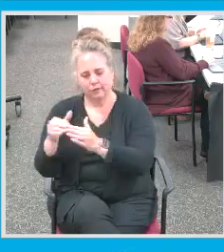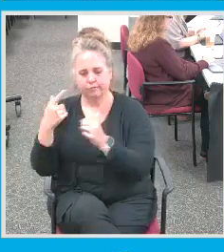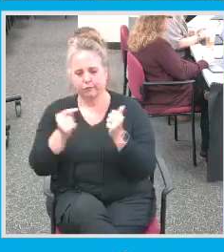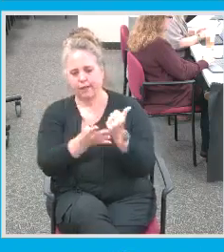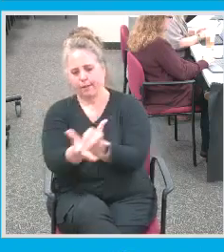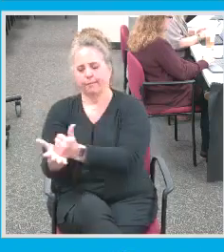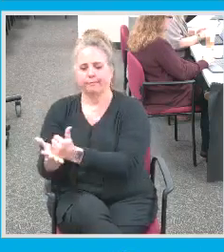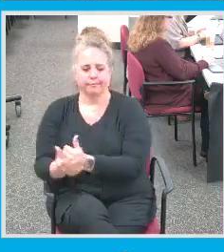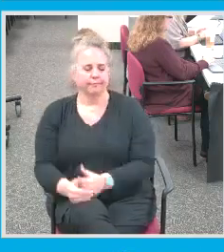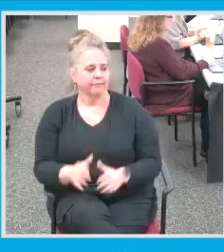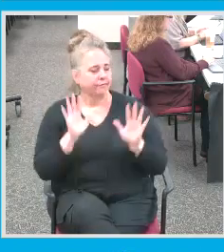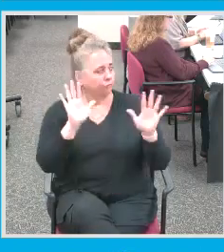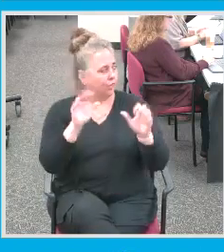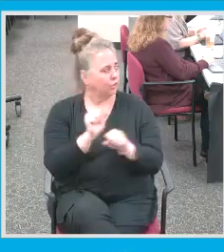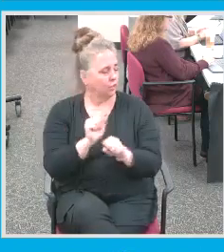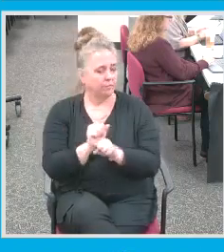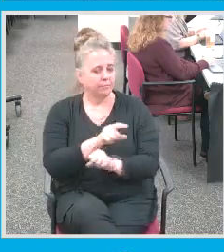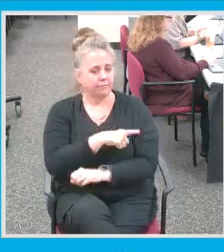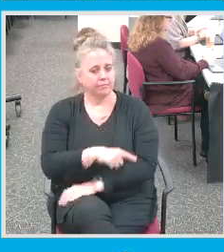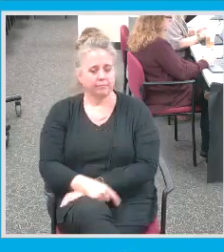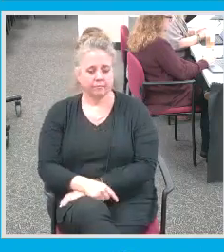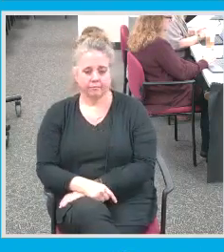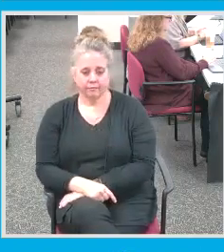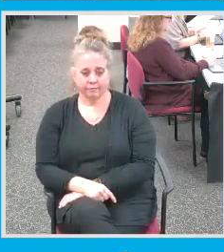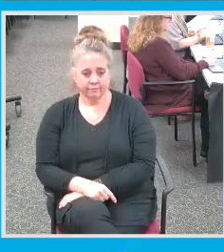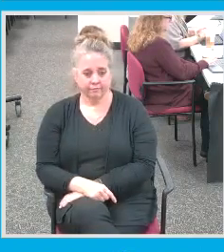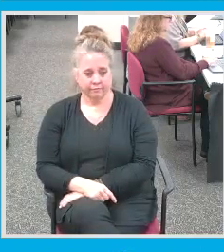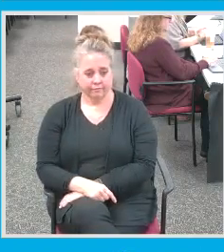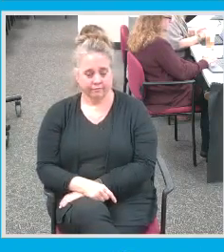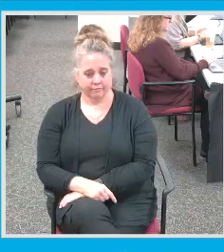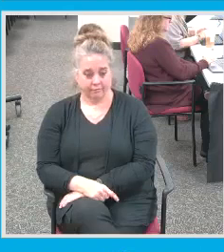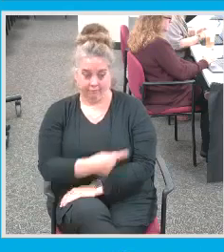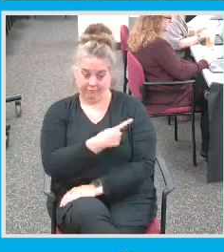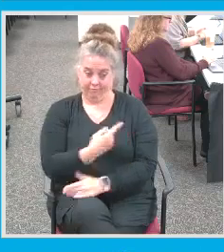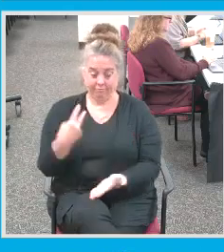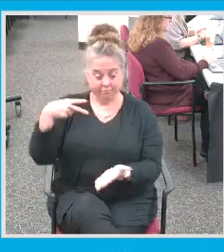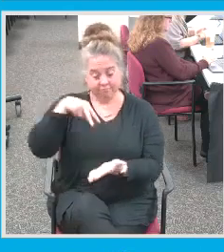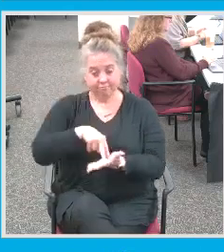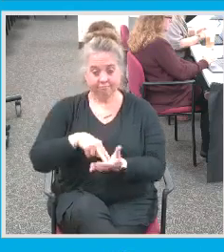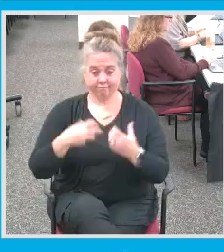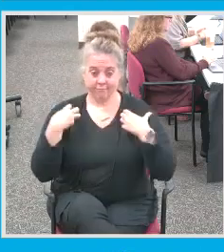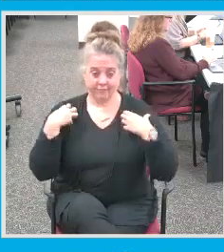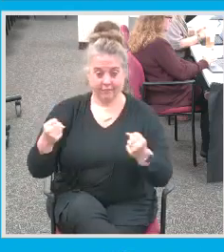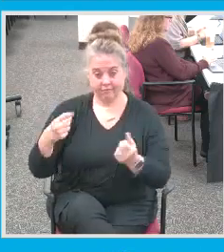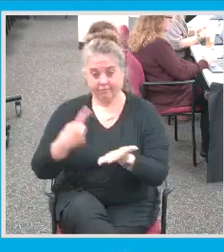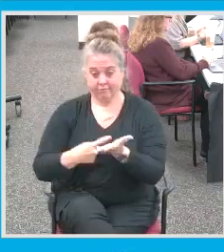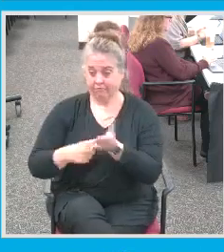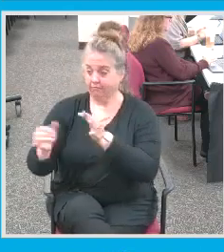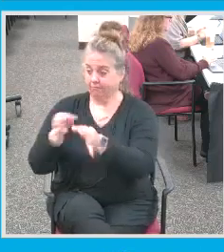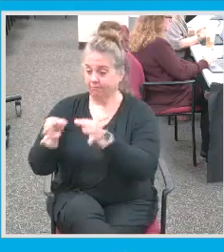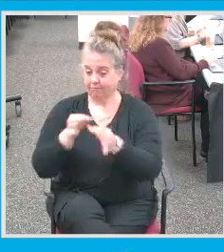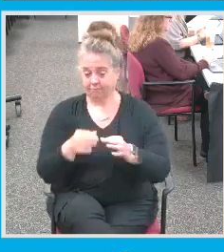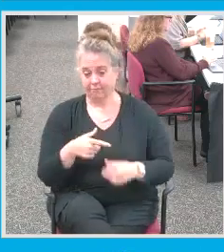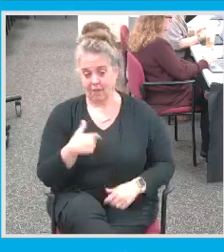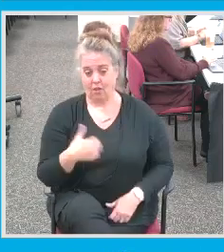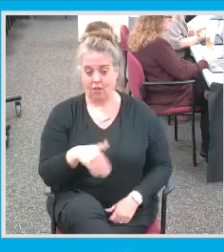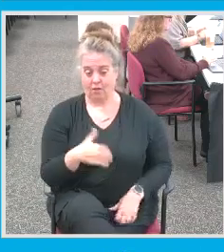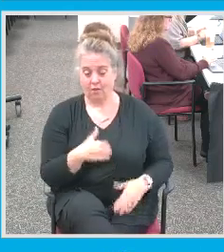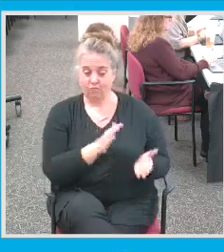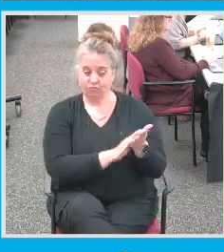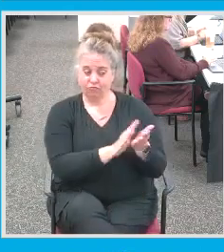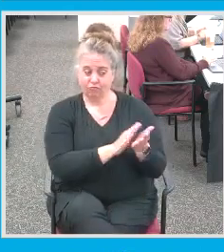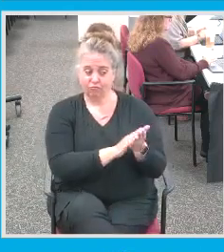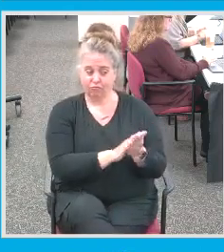takes some courage to be the one to kind of say trying to help them out and tell them what the right thing is. Not because for